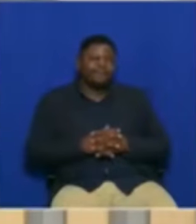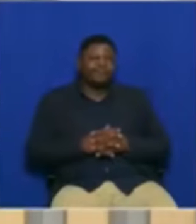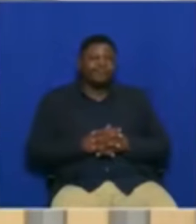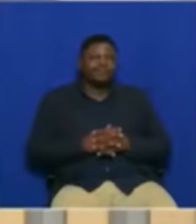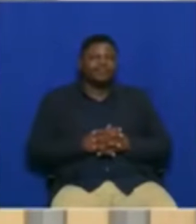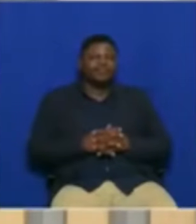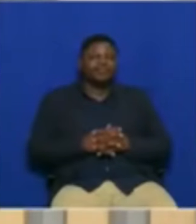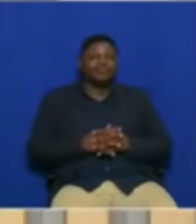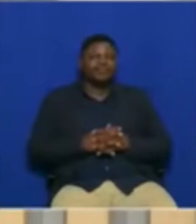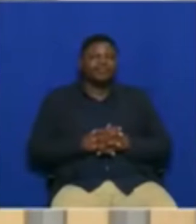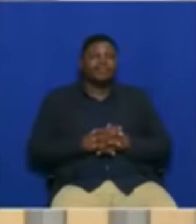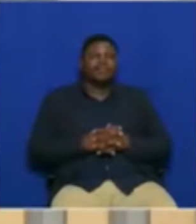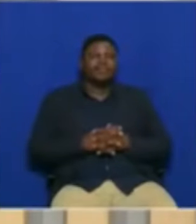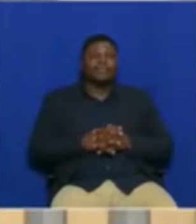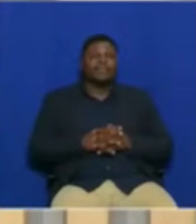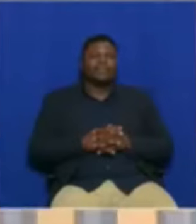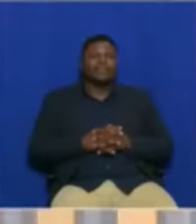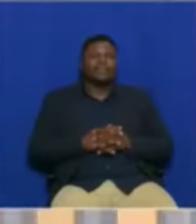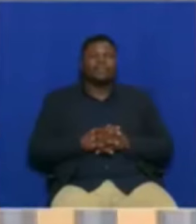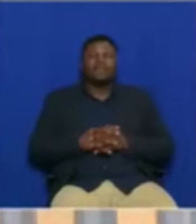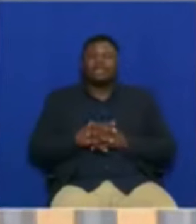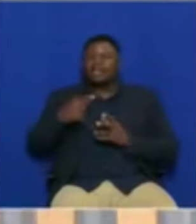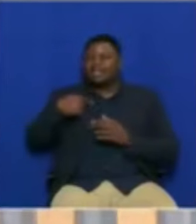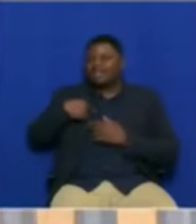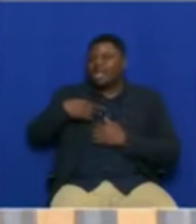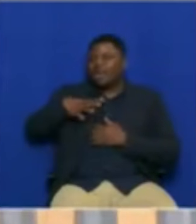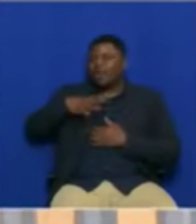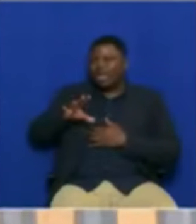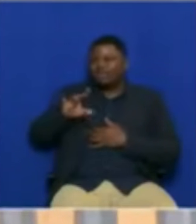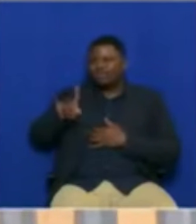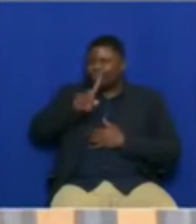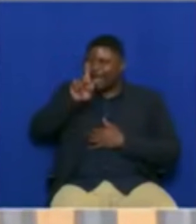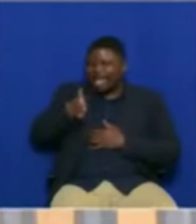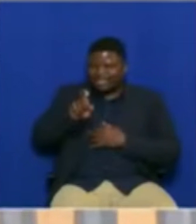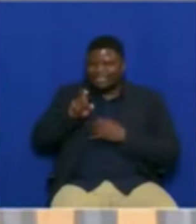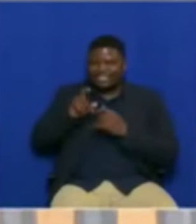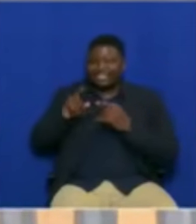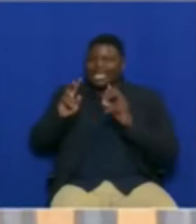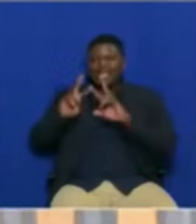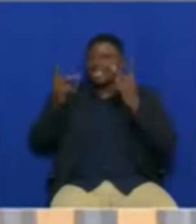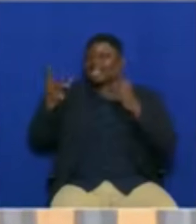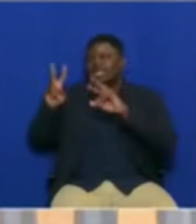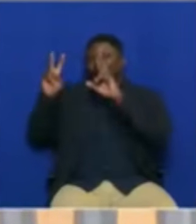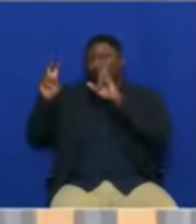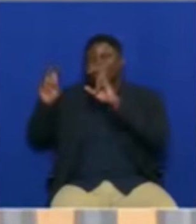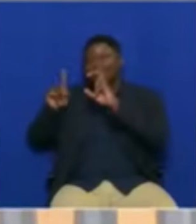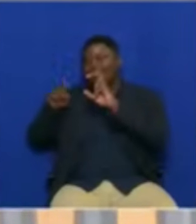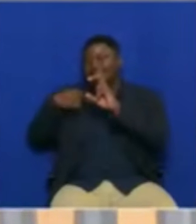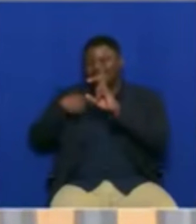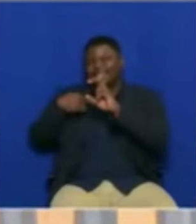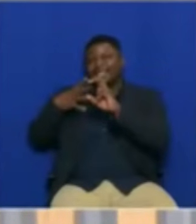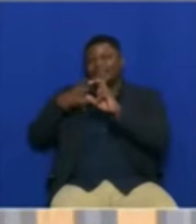And I wanted to ask on an unrelated topic. Indeed, please go ahead, Commissioner. Okay.